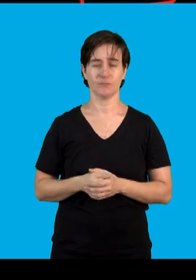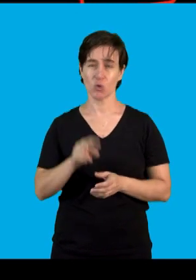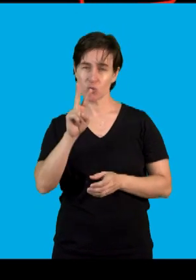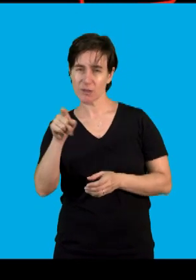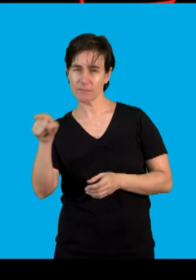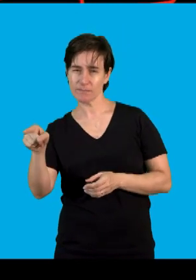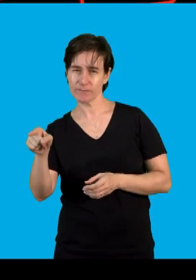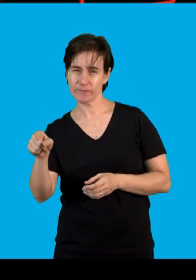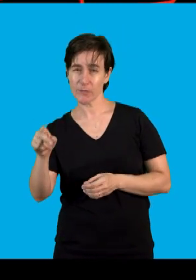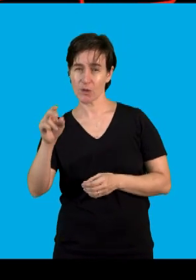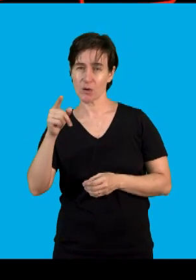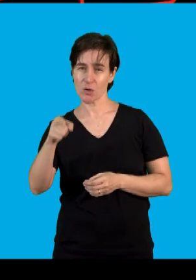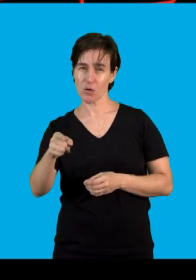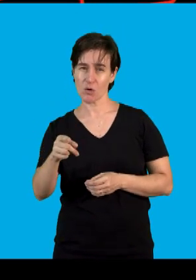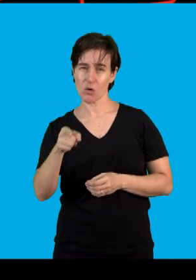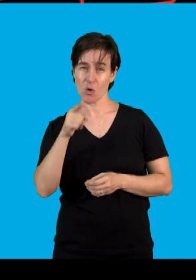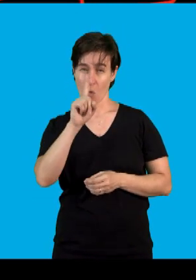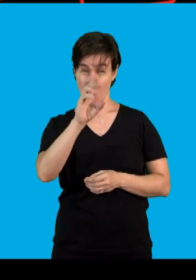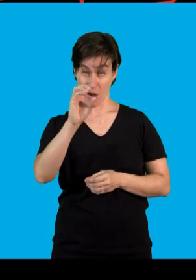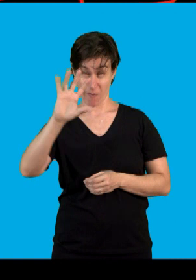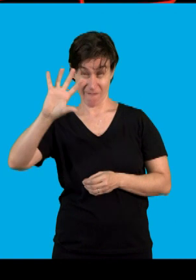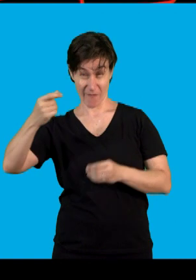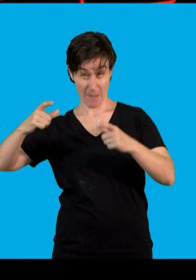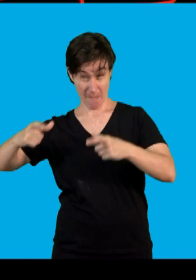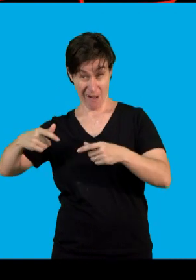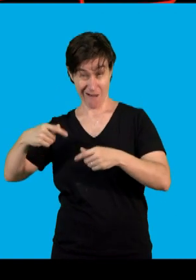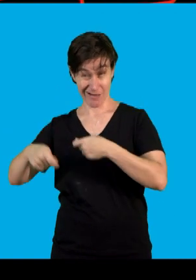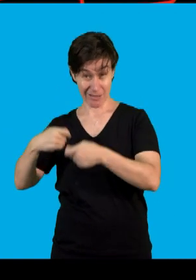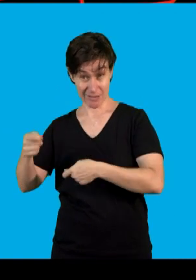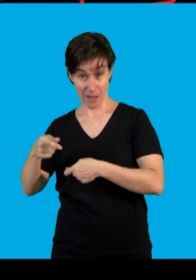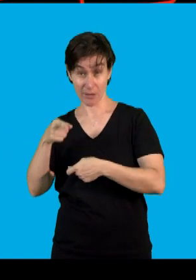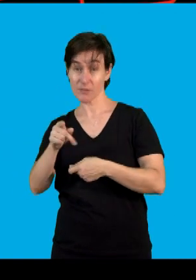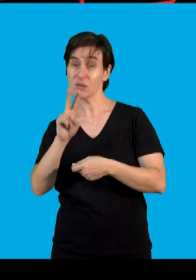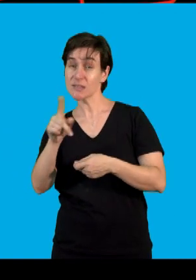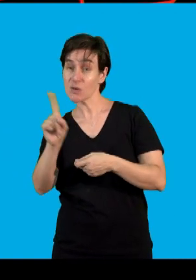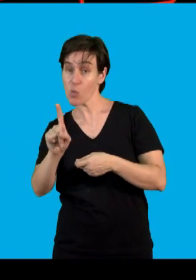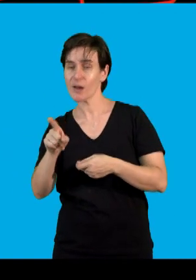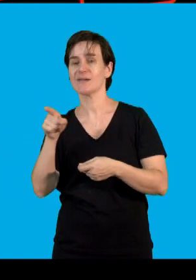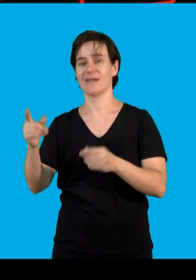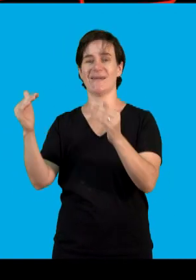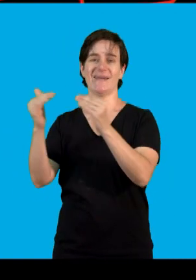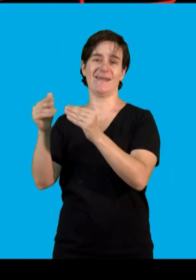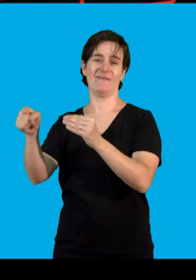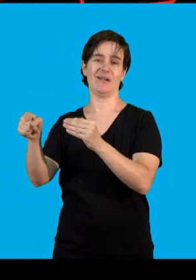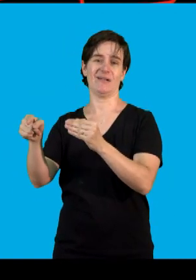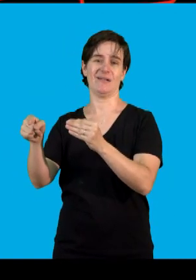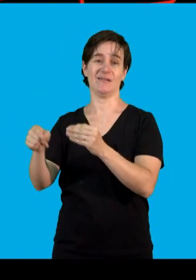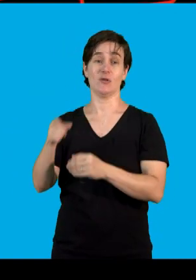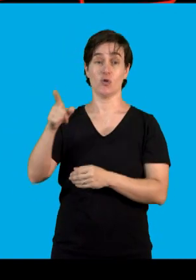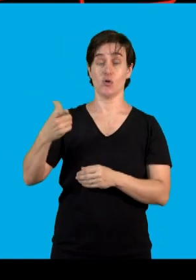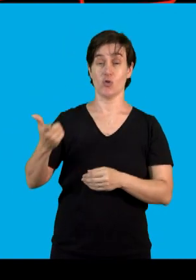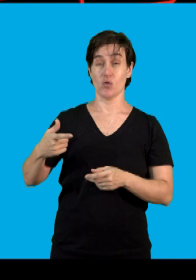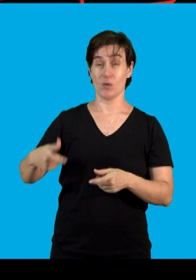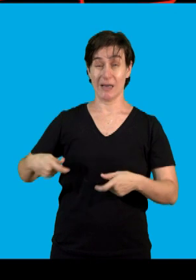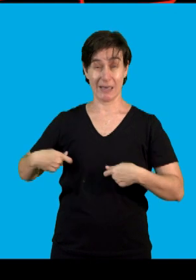Here, at 150 pies, we can see that the total cost in rands and